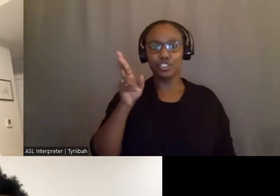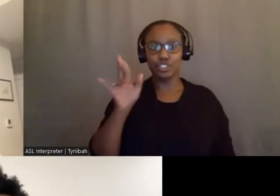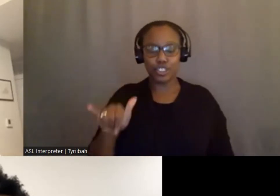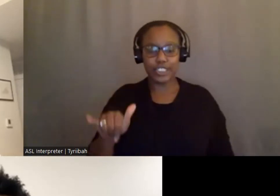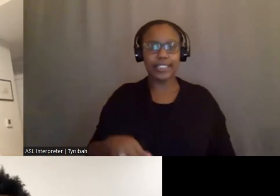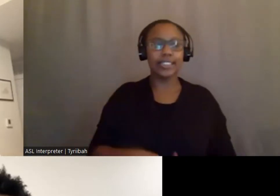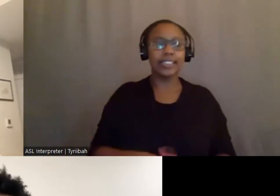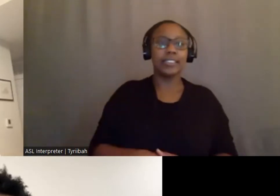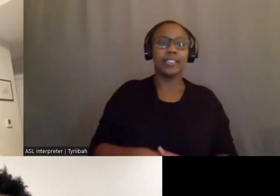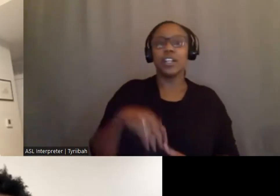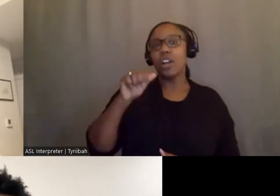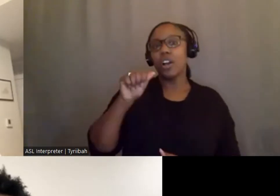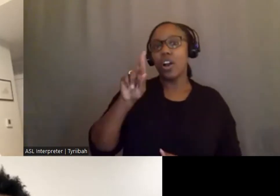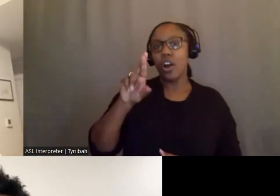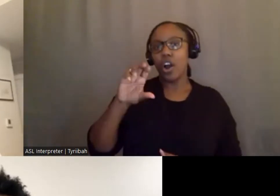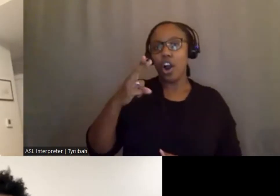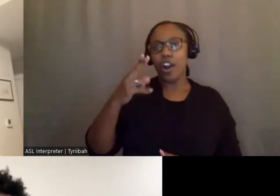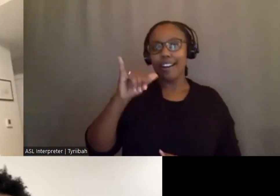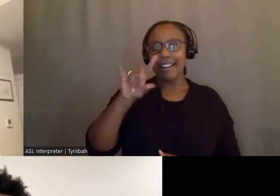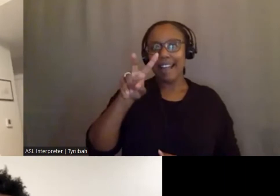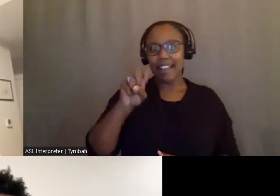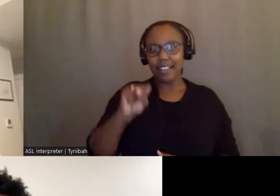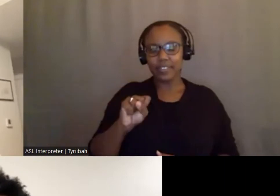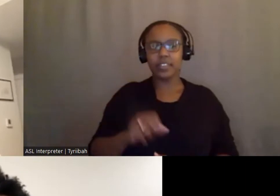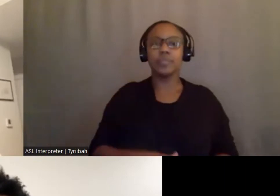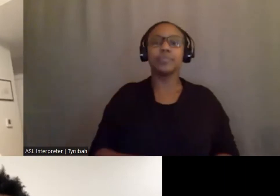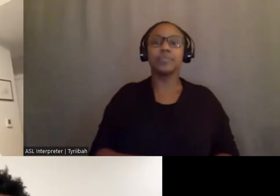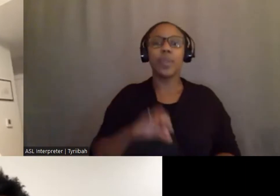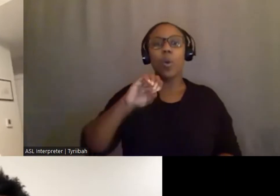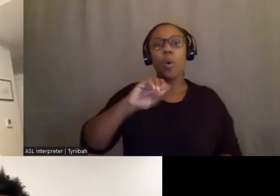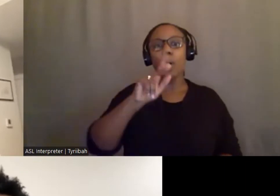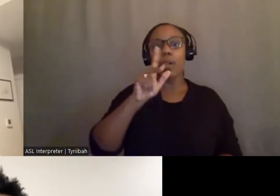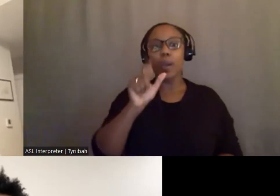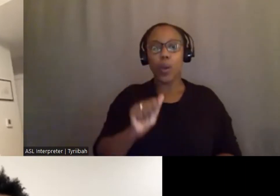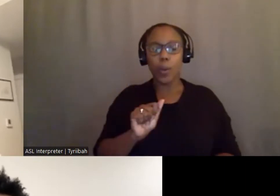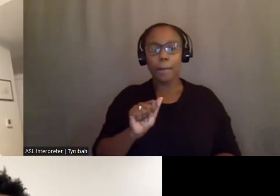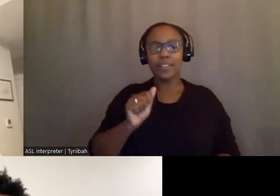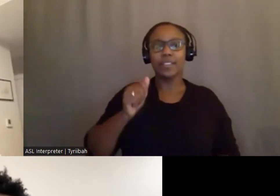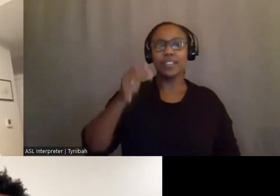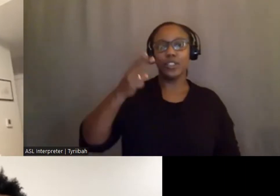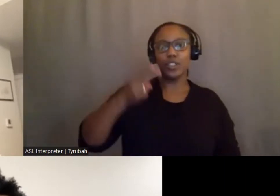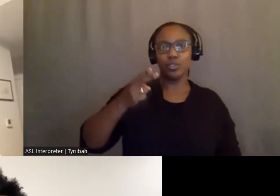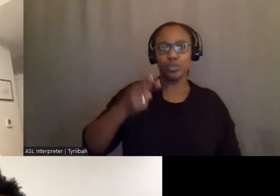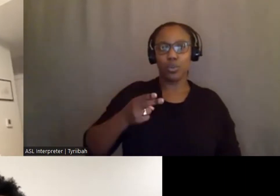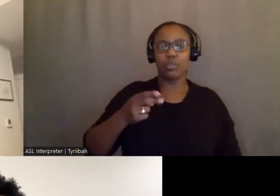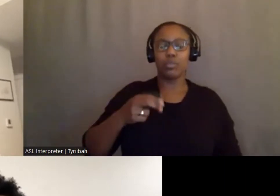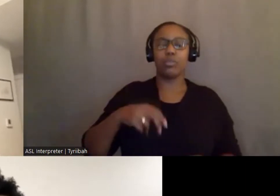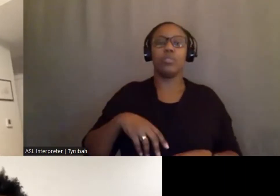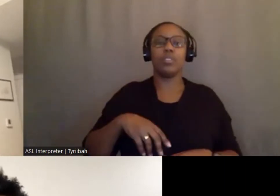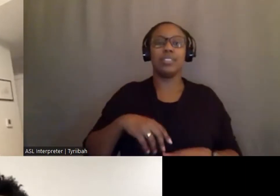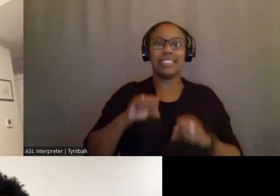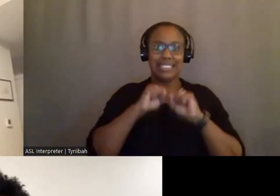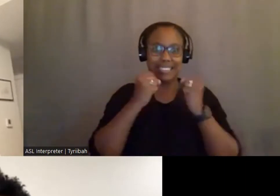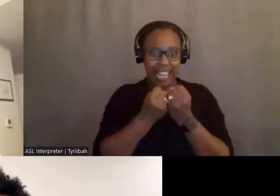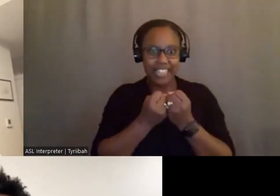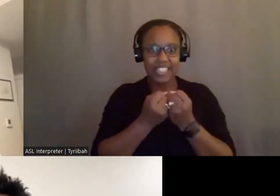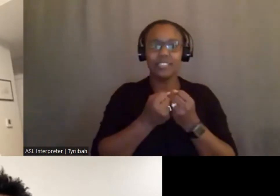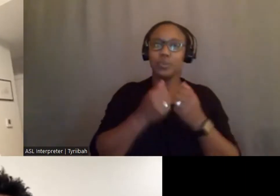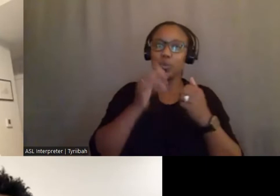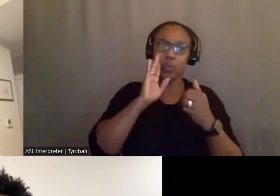Oklahoma Historical Society has a reading room where anyone can go for free to look at the Dawes roll. People will help